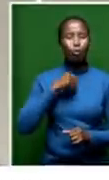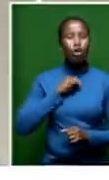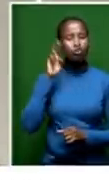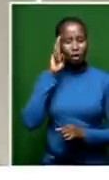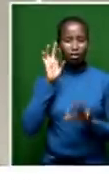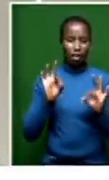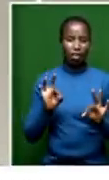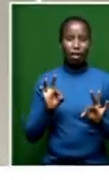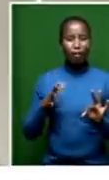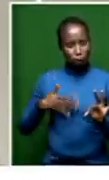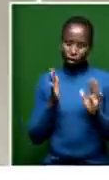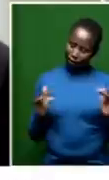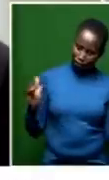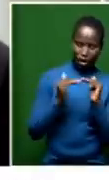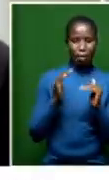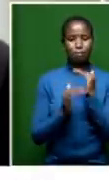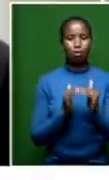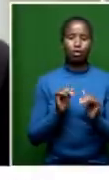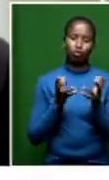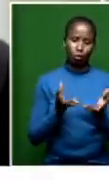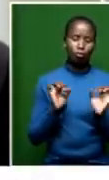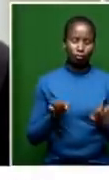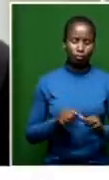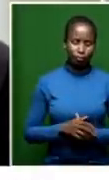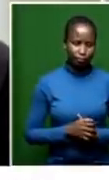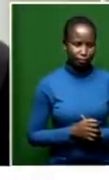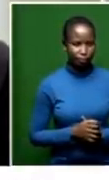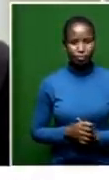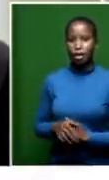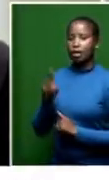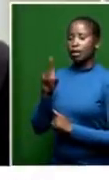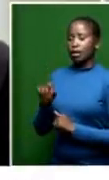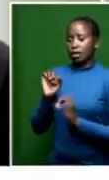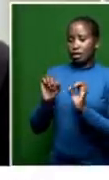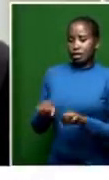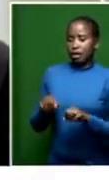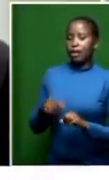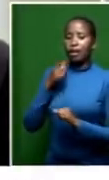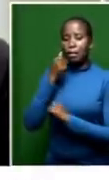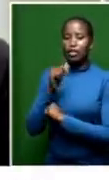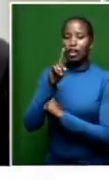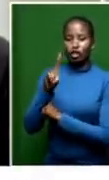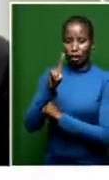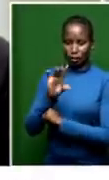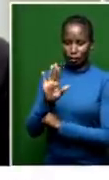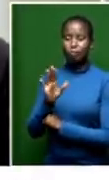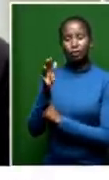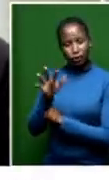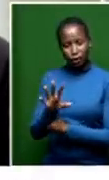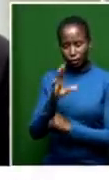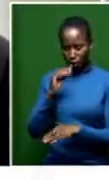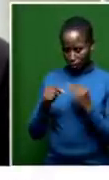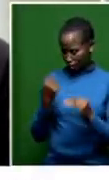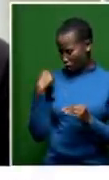fair in the process. Mr. Dyantyi, you touched on this a short while ago. The second part of last